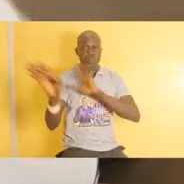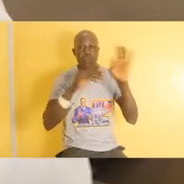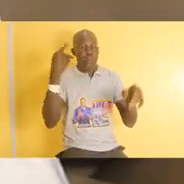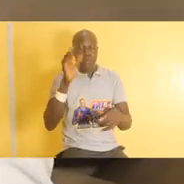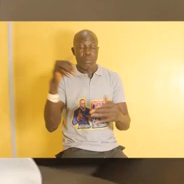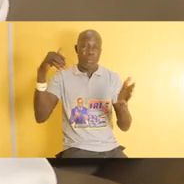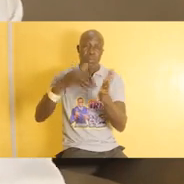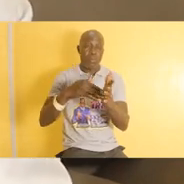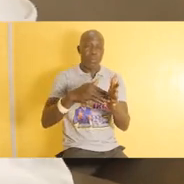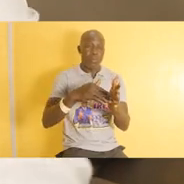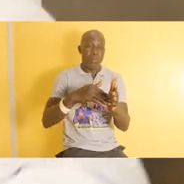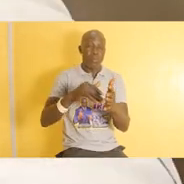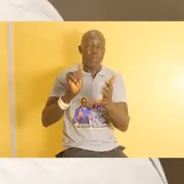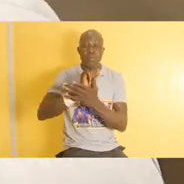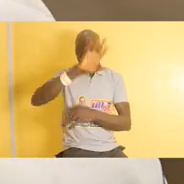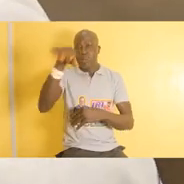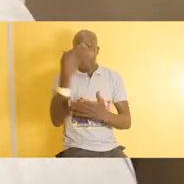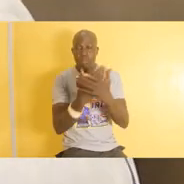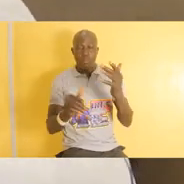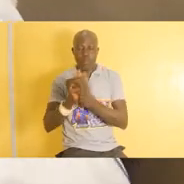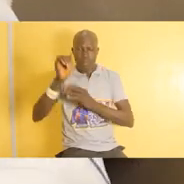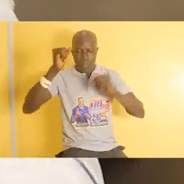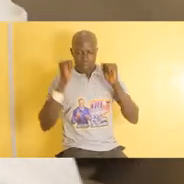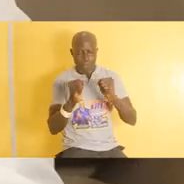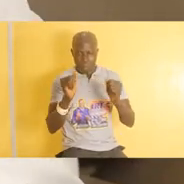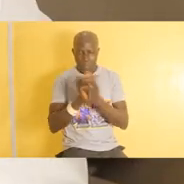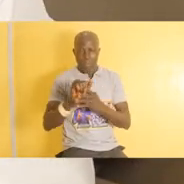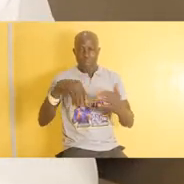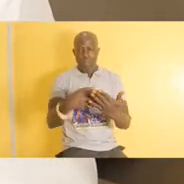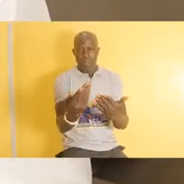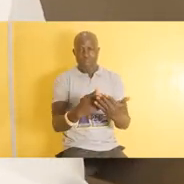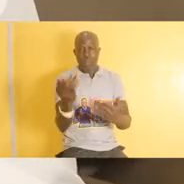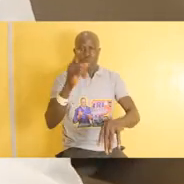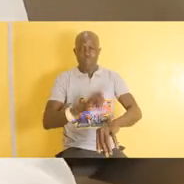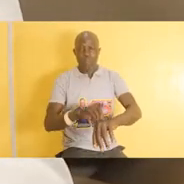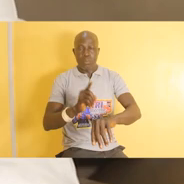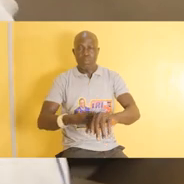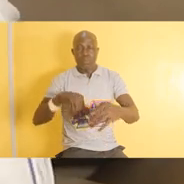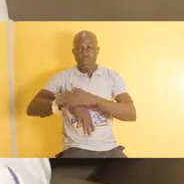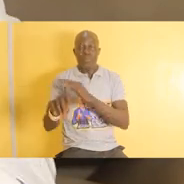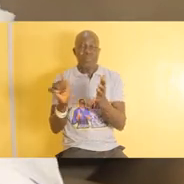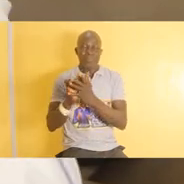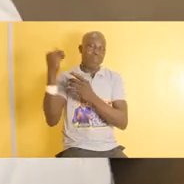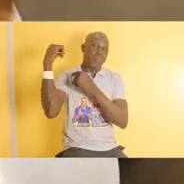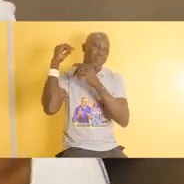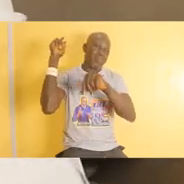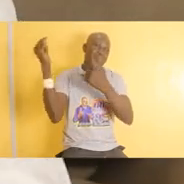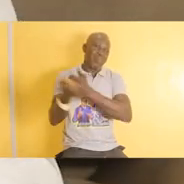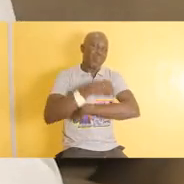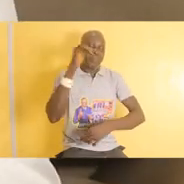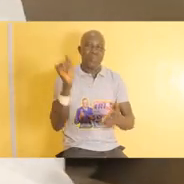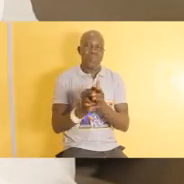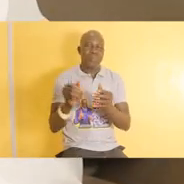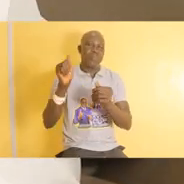lai. Amen. Agbara ton wa ti mo fi akoko sofu. There are some forces that waste one time. Ni jona. Abraham